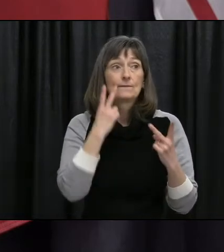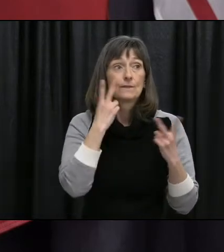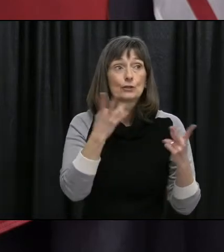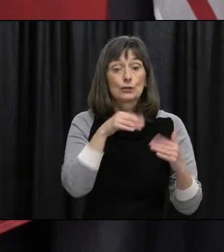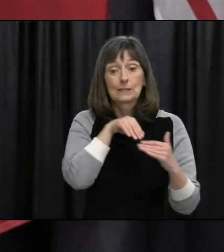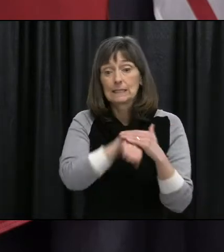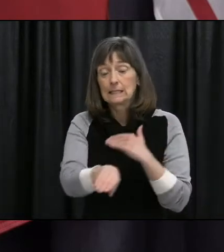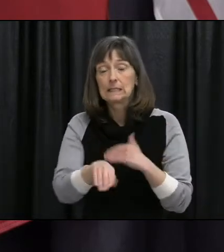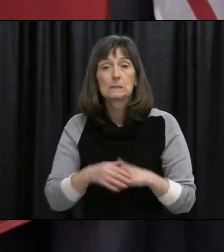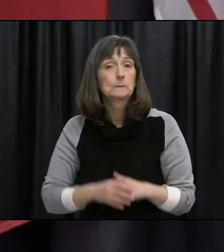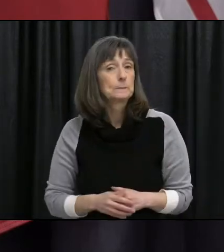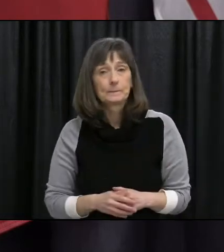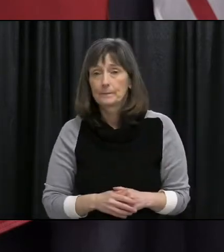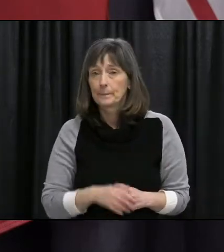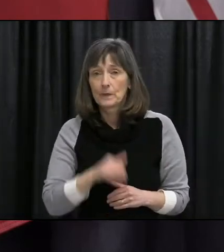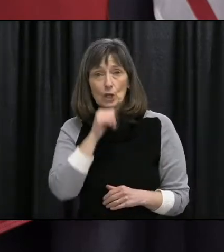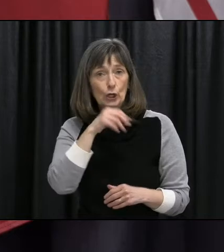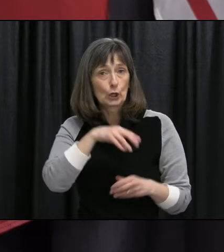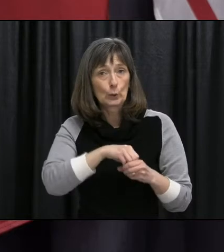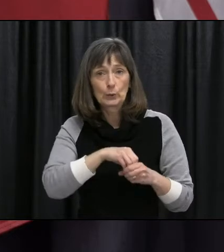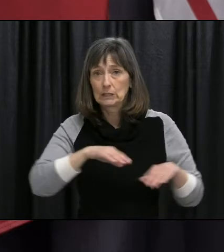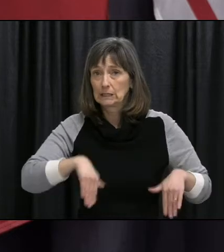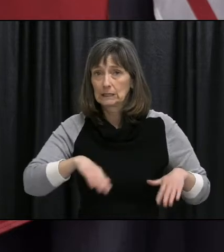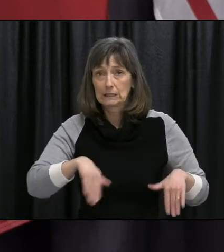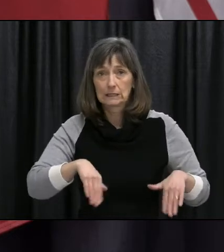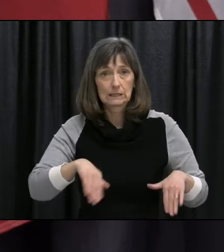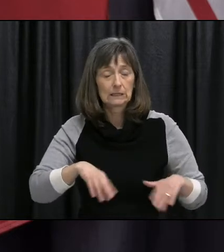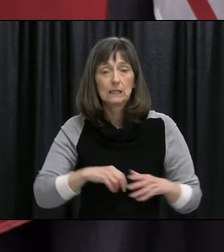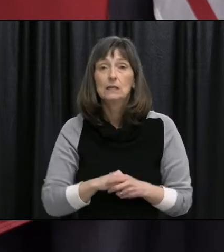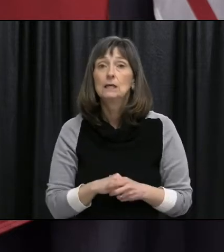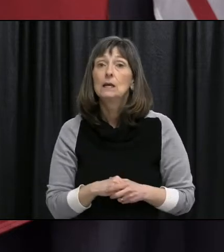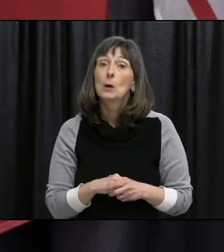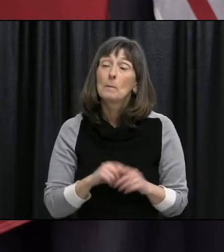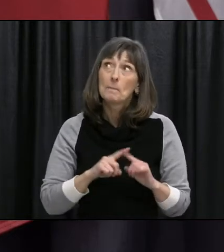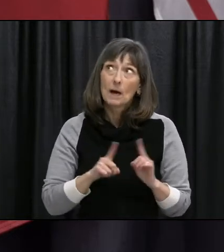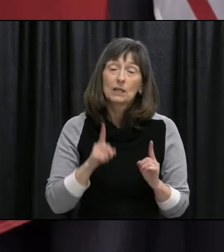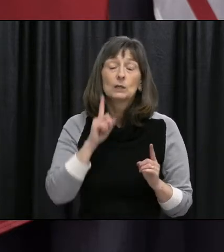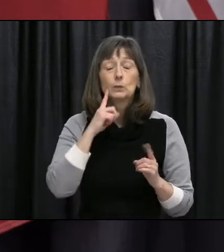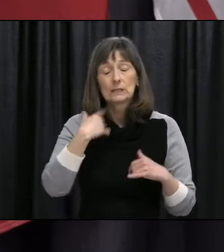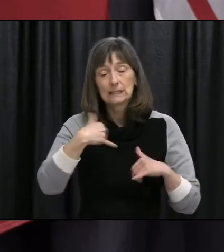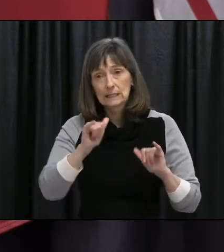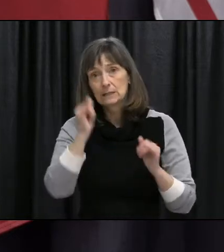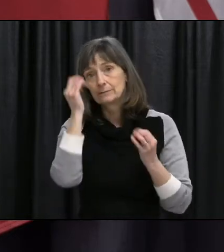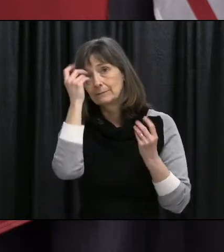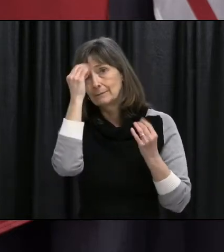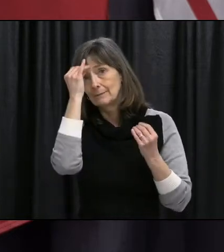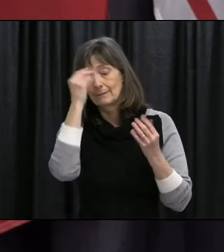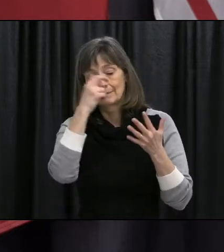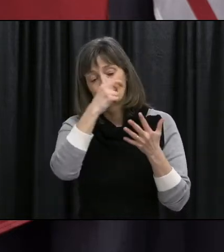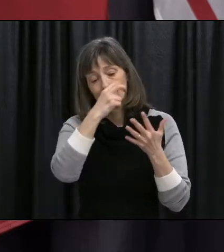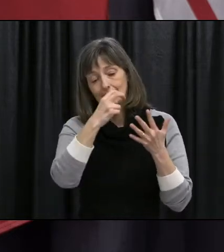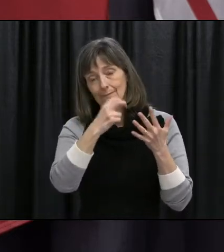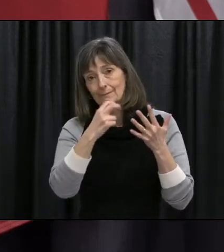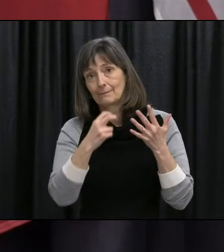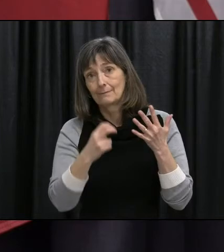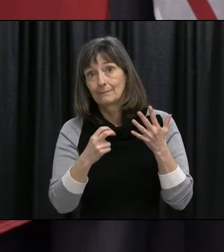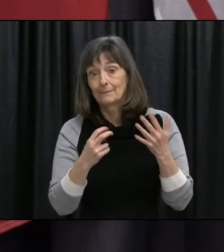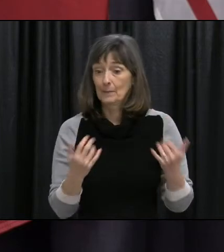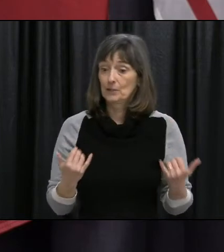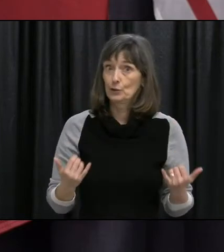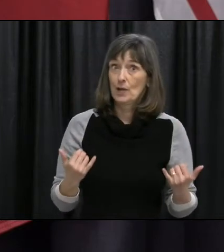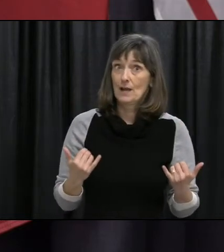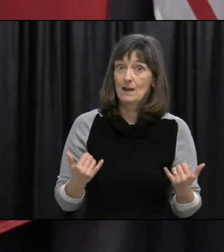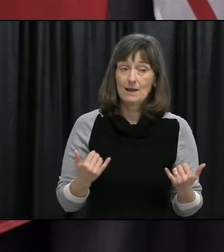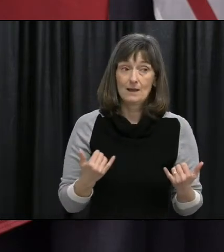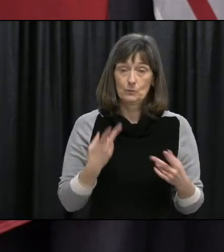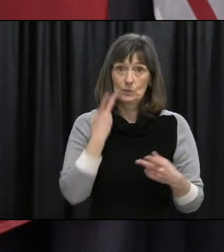our province. But you know what? These are things that you'll consider as we move through the alert system. And as we've seen today, there's been changes based